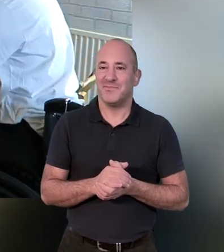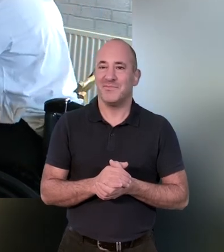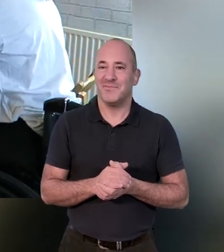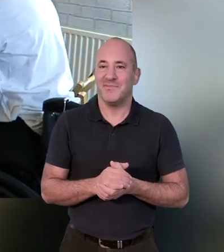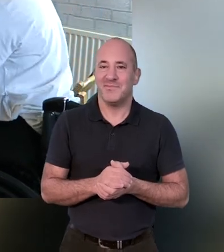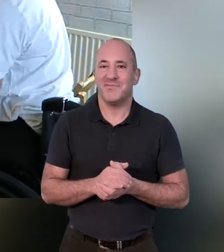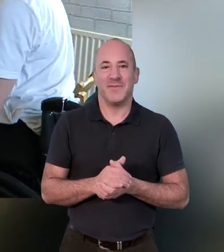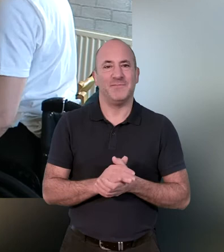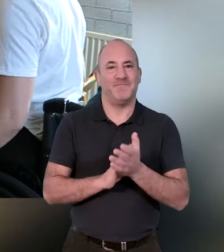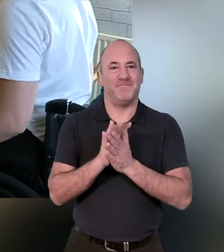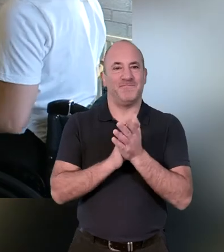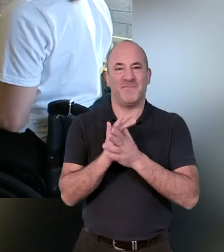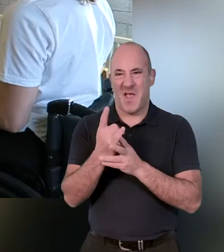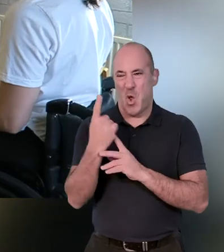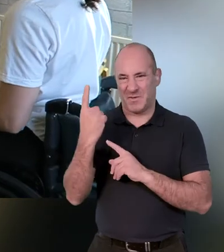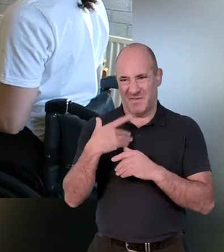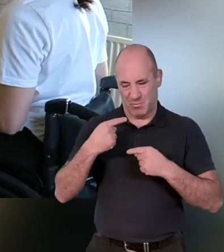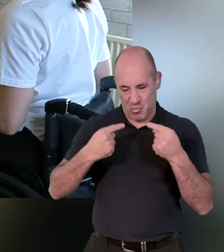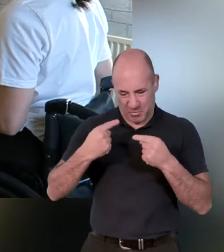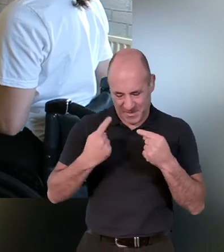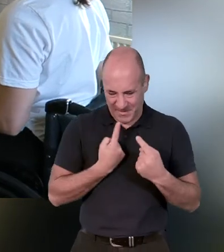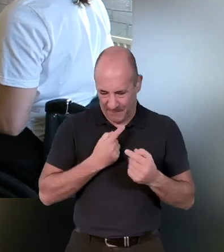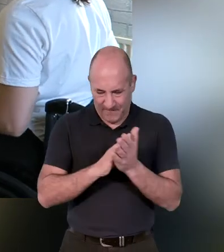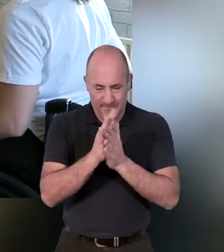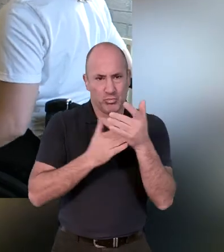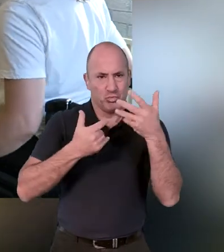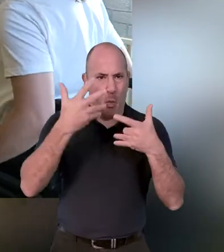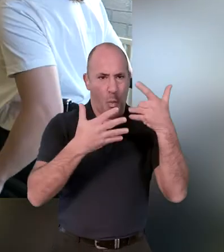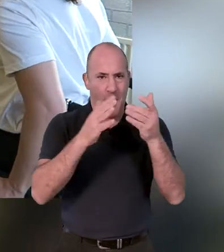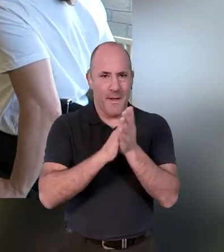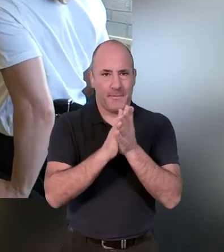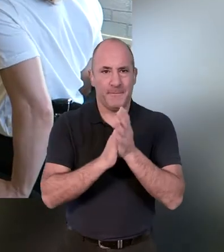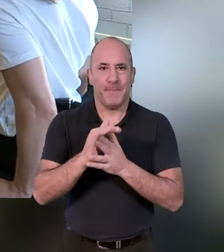Right, now Sam's starting to compete with herself and score.